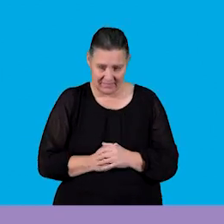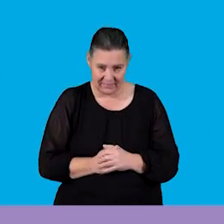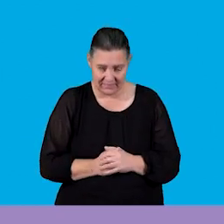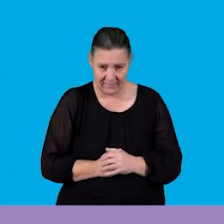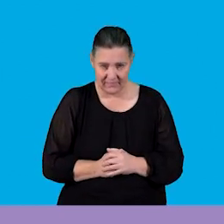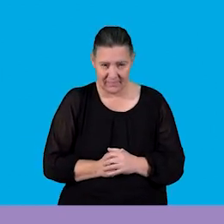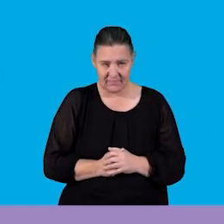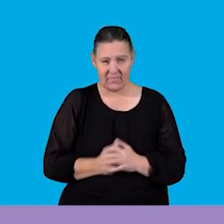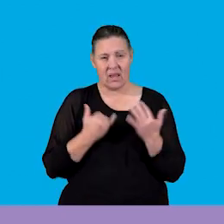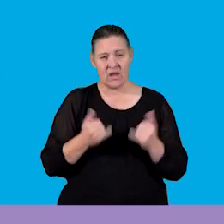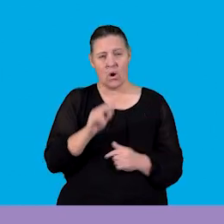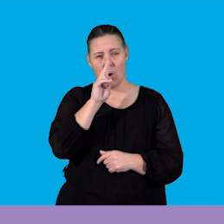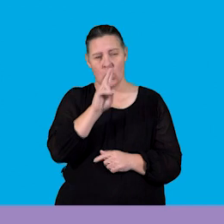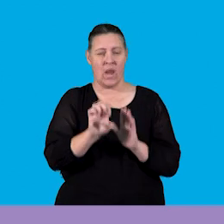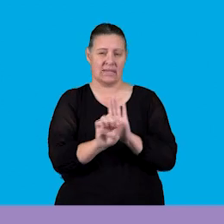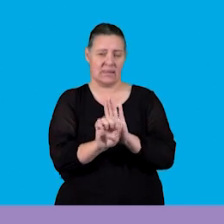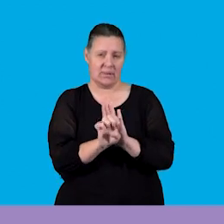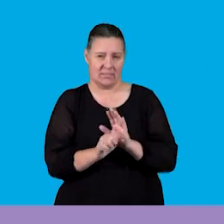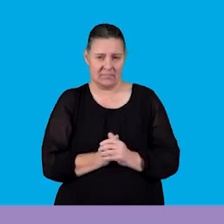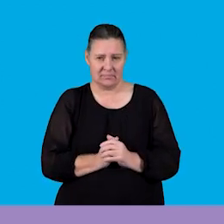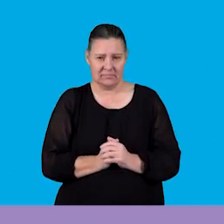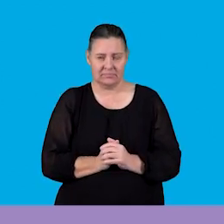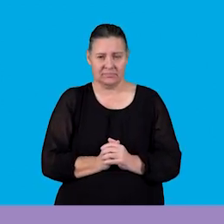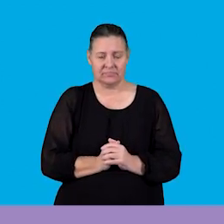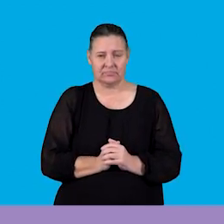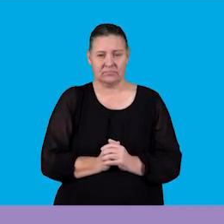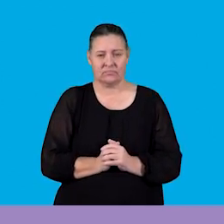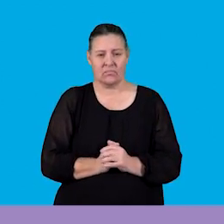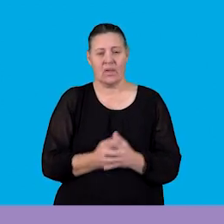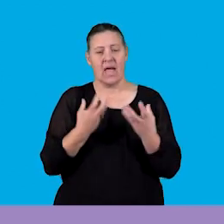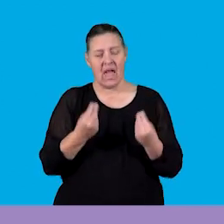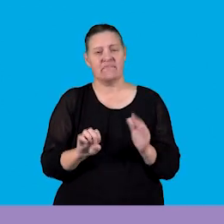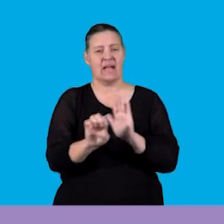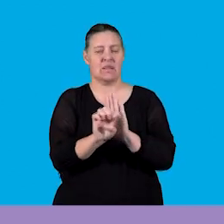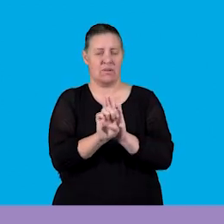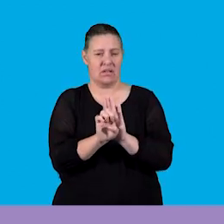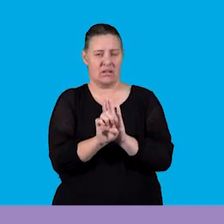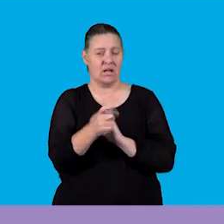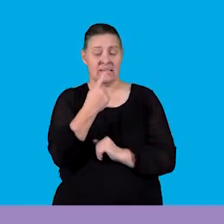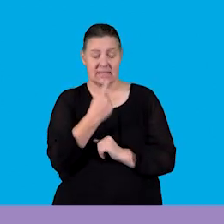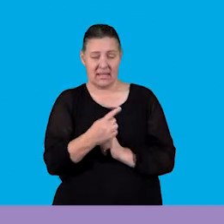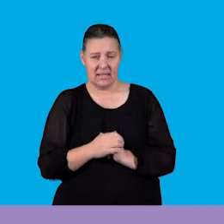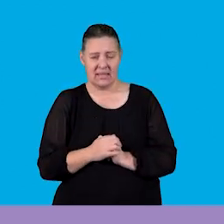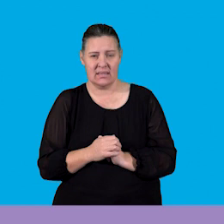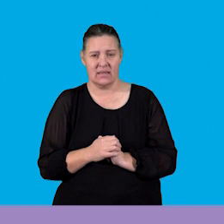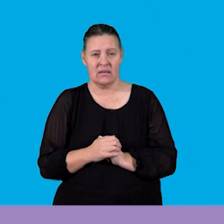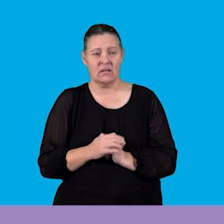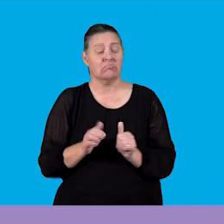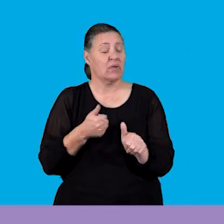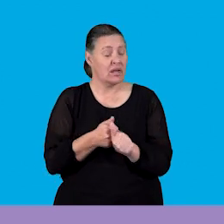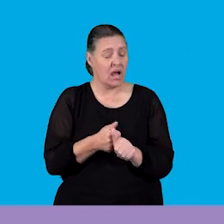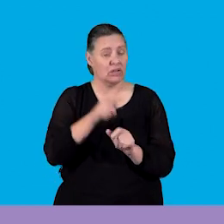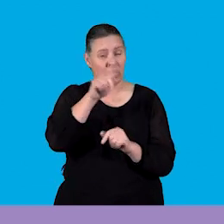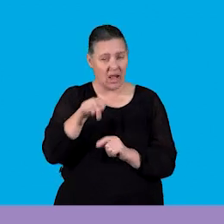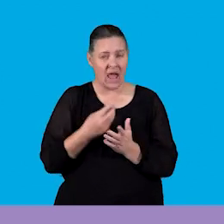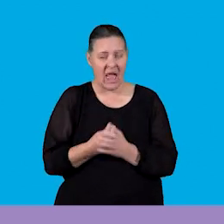of the sides are equal. Let's look at an example. So we have this example here, and it says